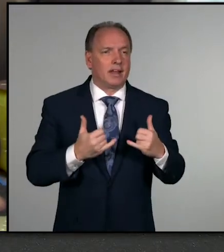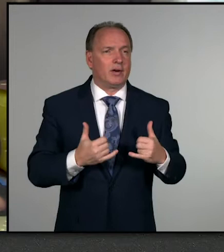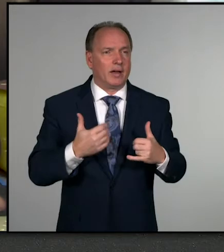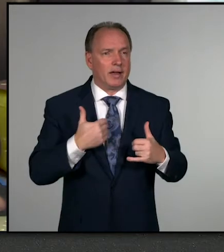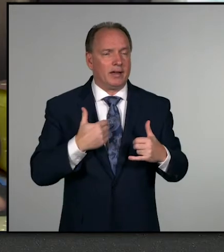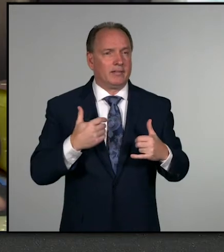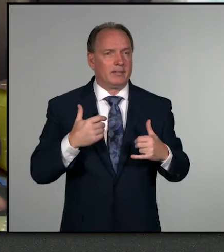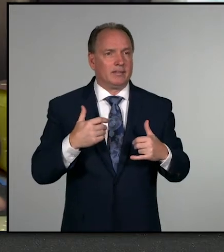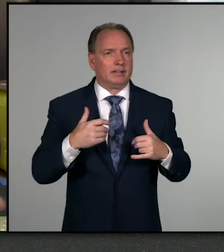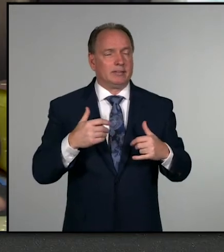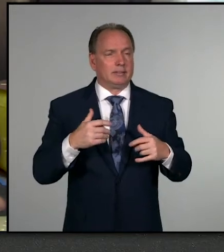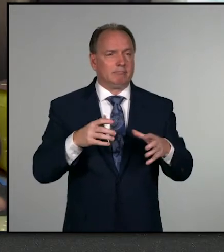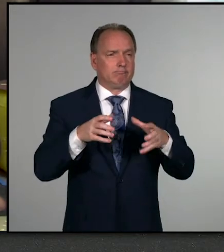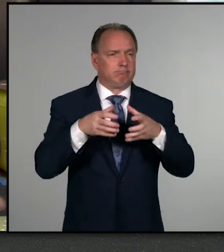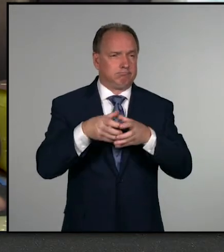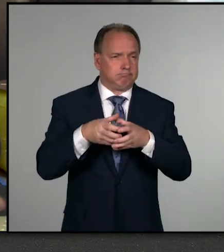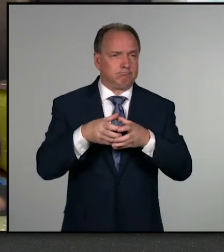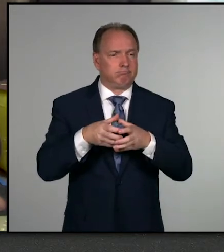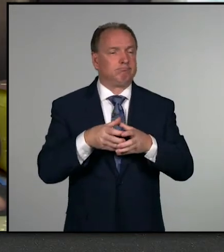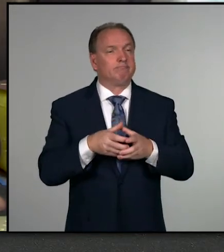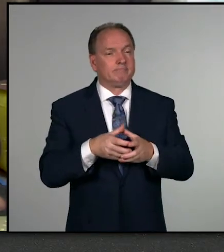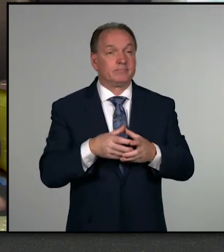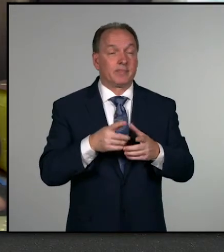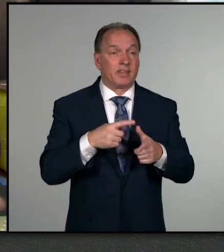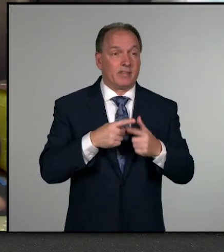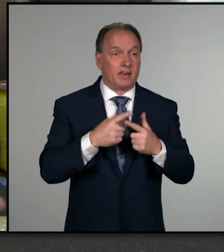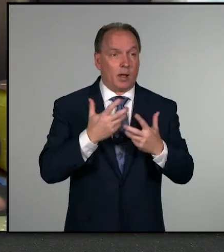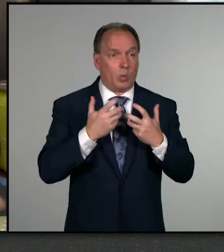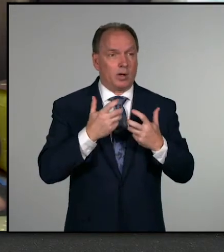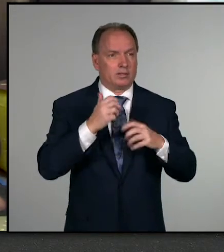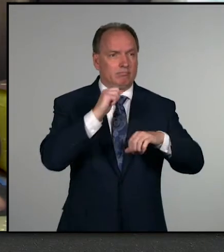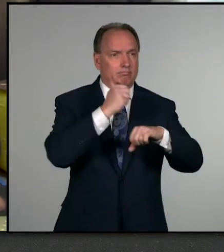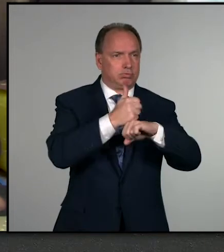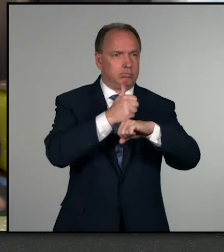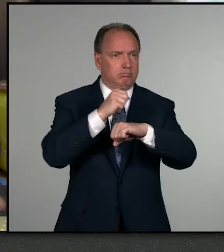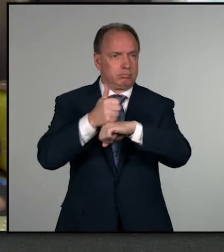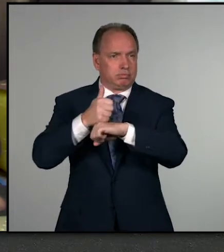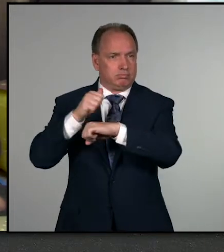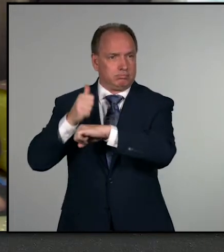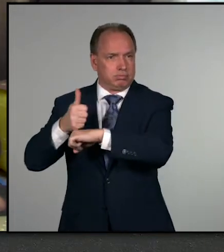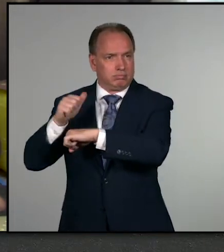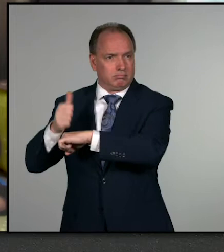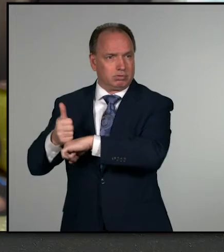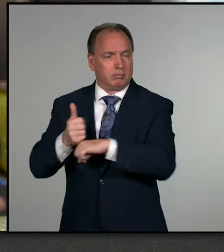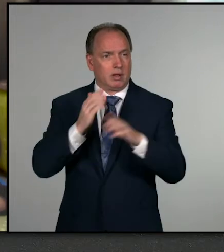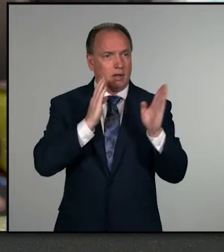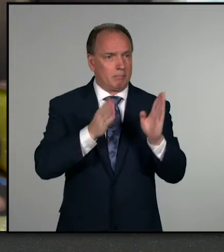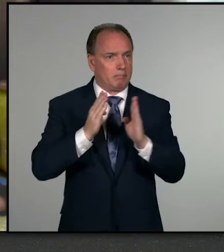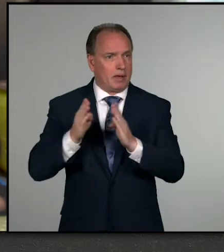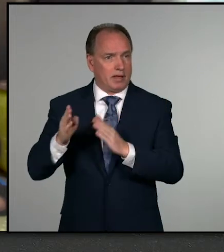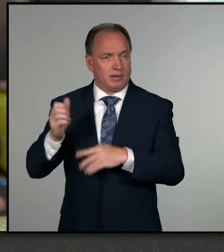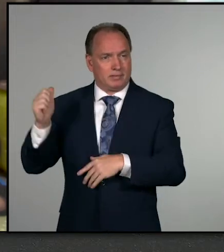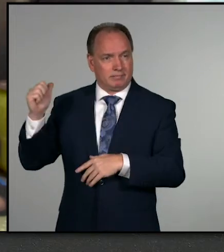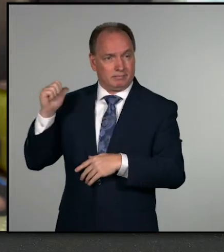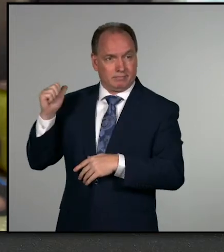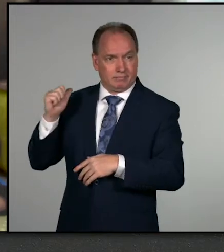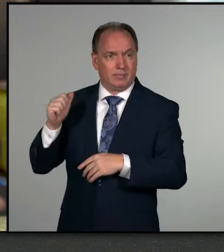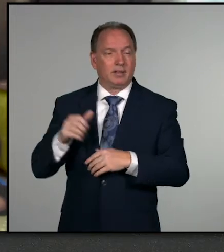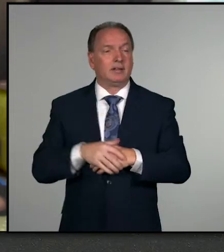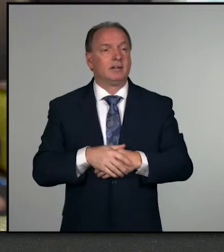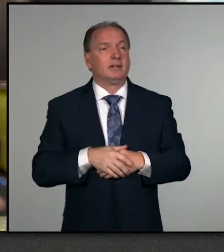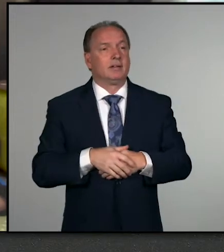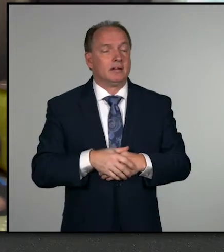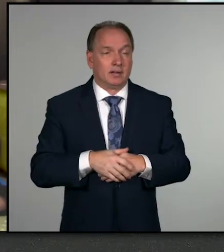And I have a big bouquet of tulip flowers. But Miss Debbie wants to put them in a pattern on the board behind